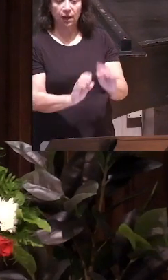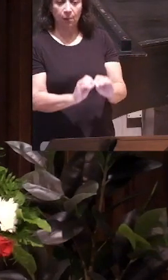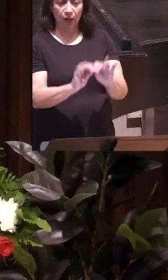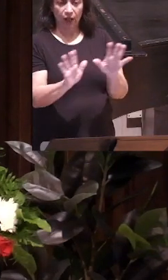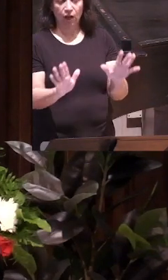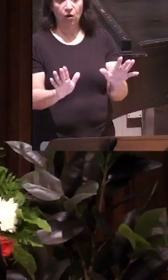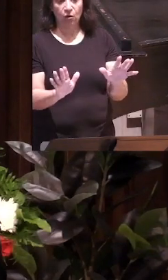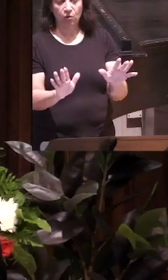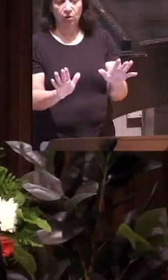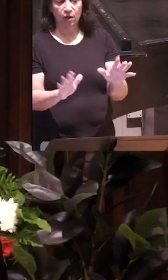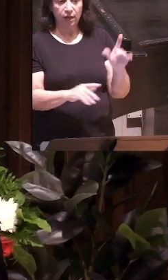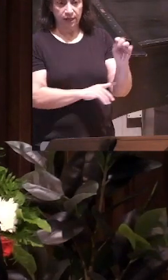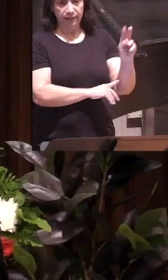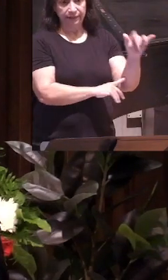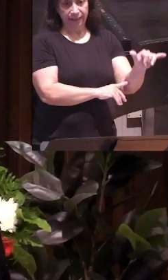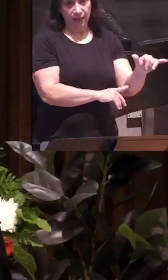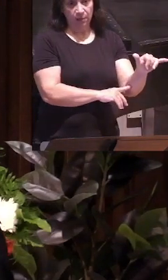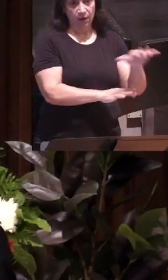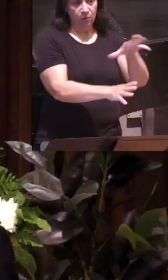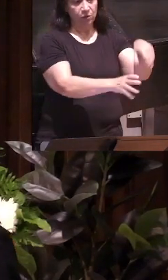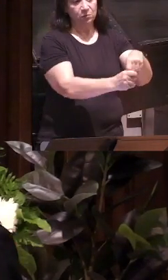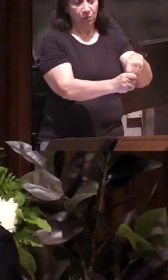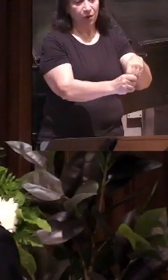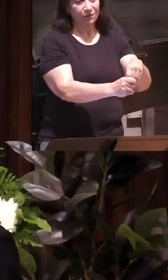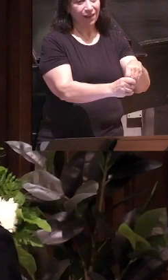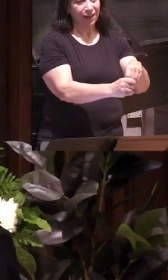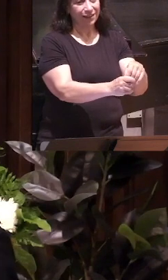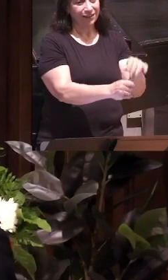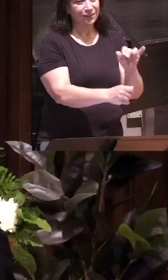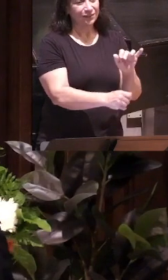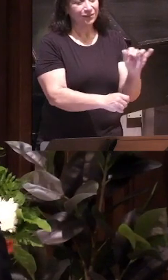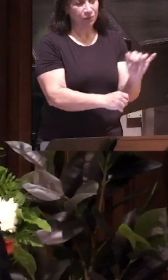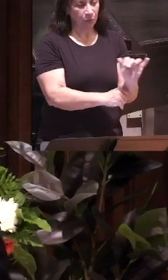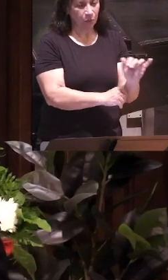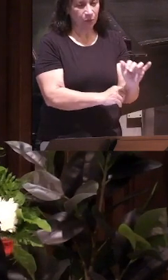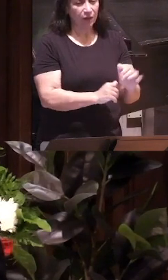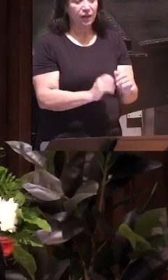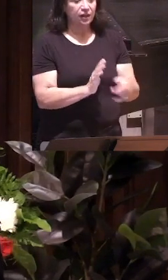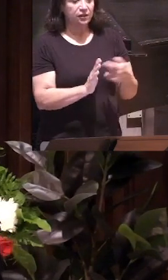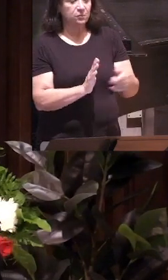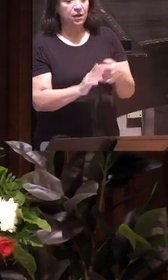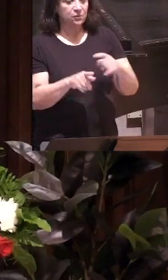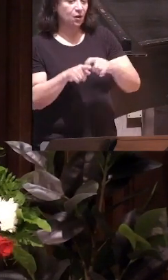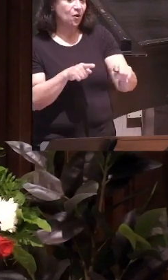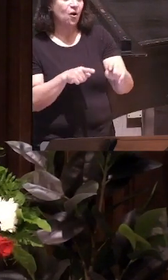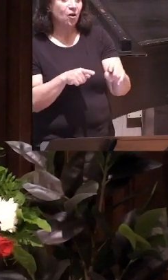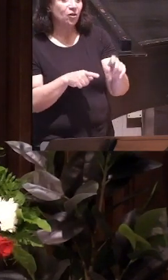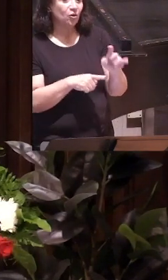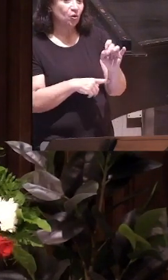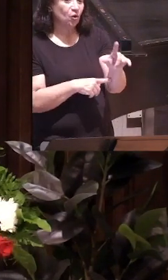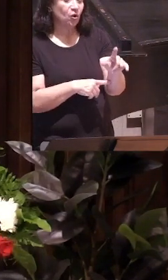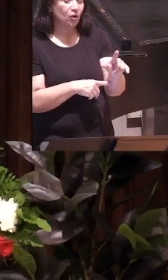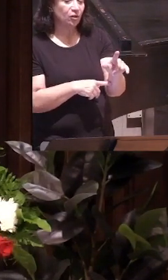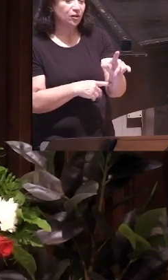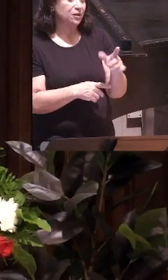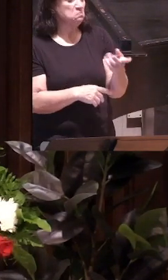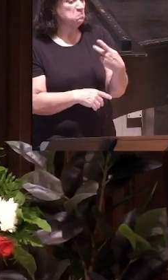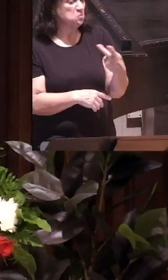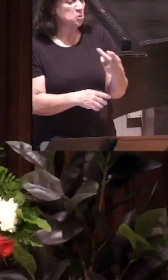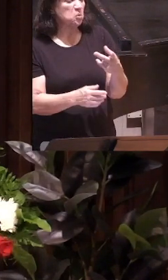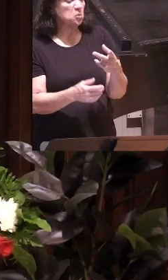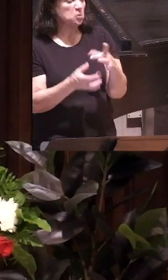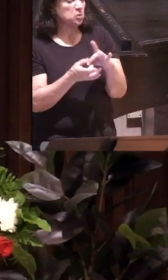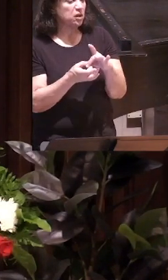me that Tammy was a big part of this as well. Occasionally, I would call Earl about getting